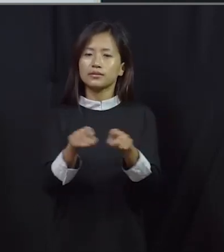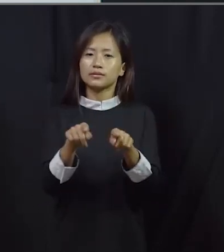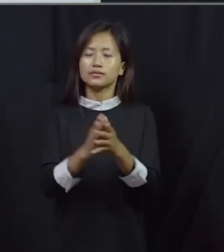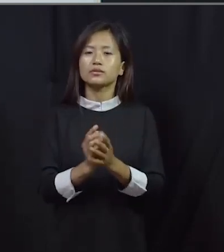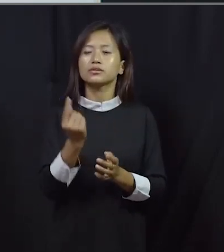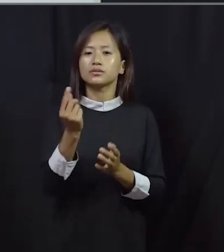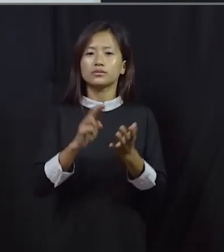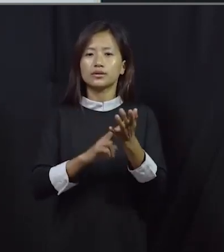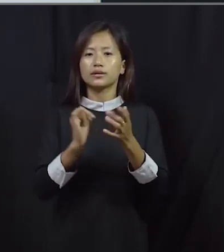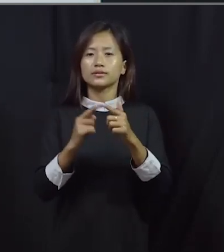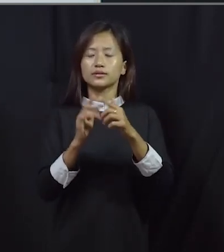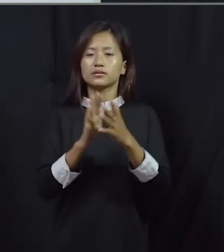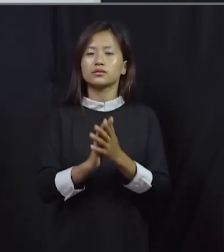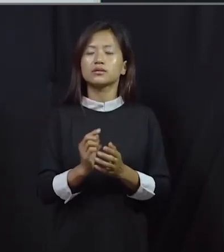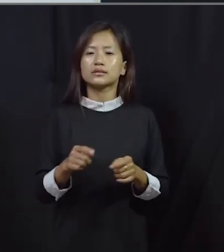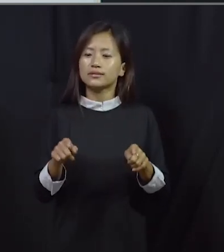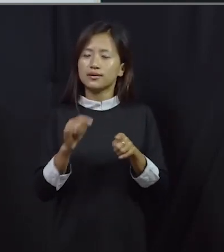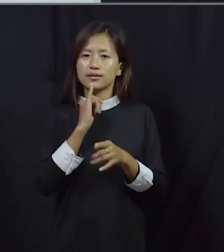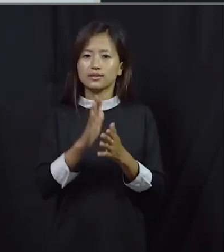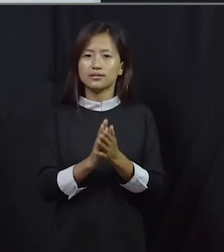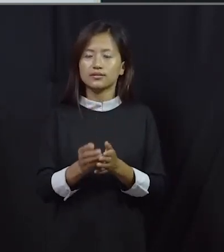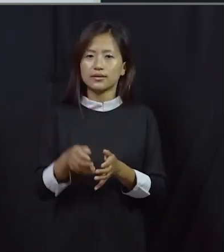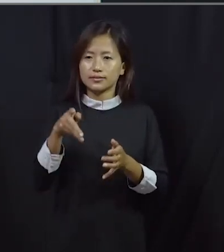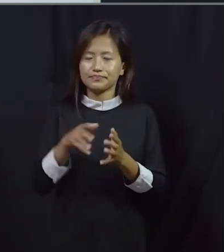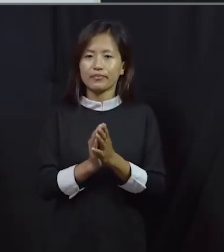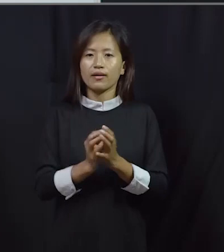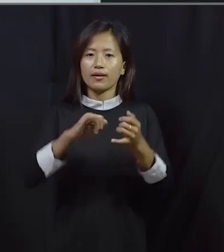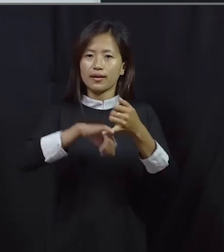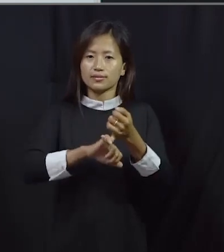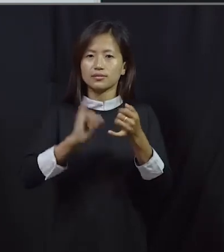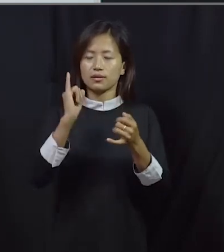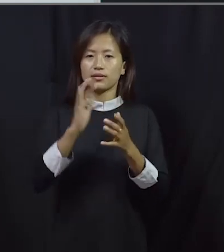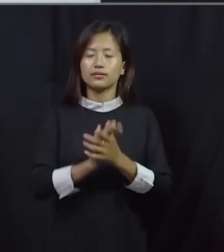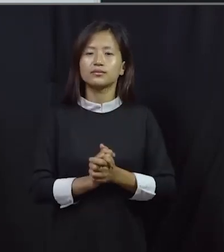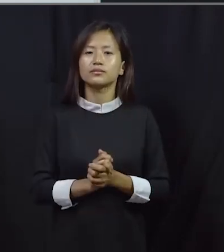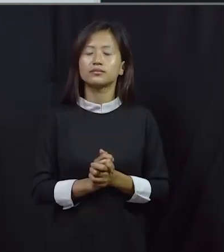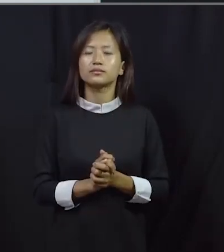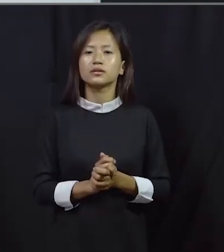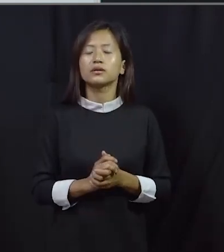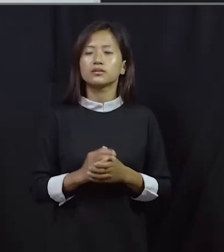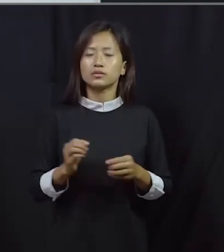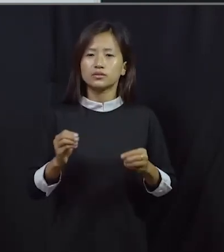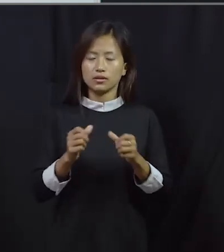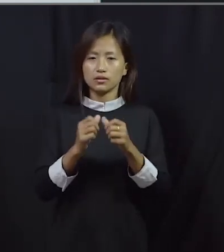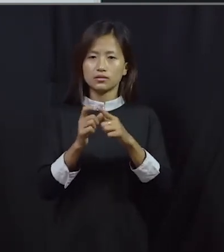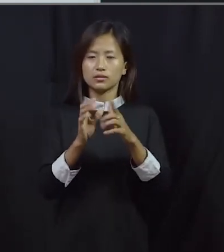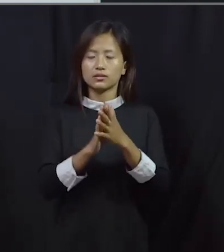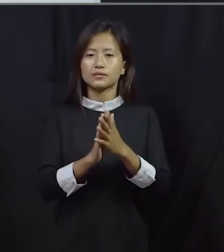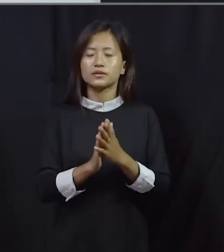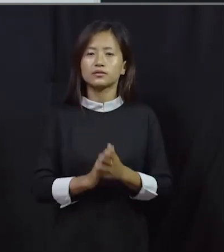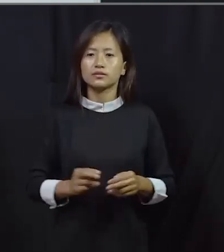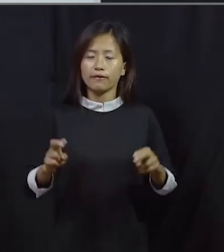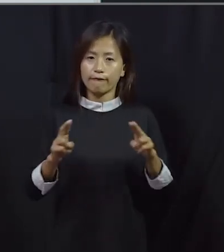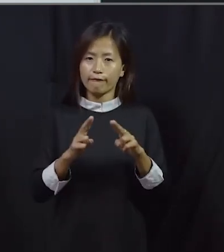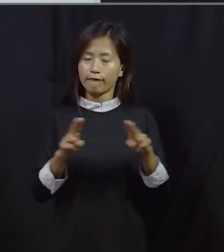called SI. And it was adopted in France. It was what? Adopted in France. The full form of SI is